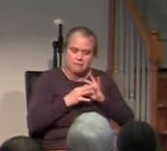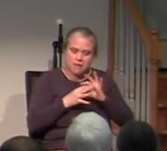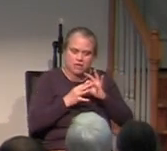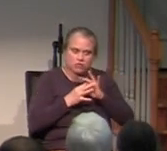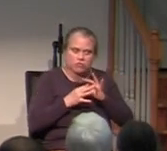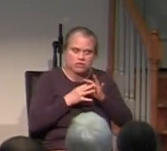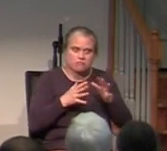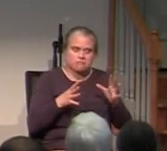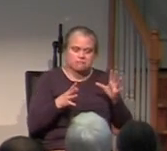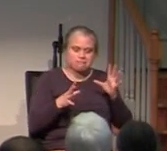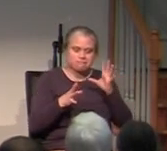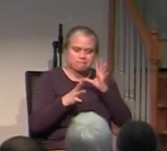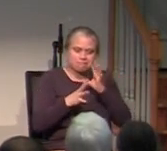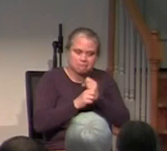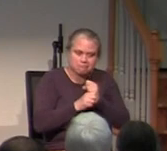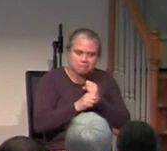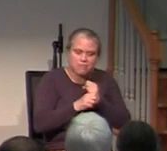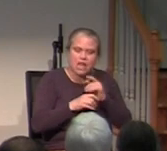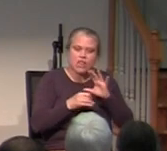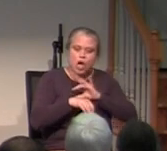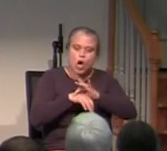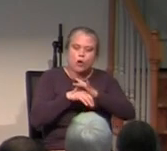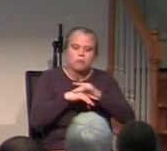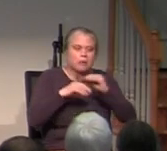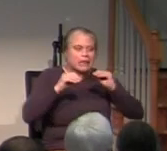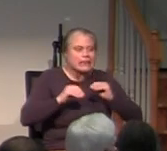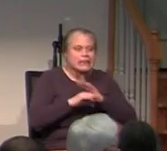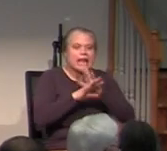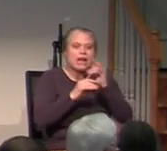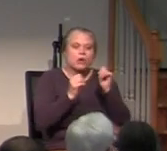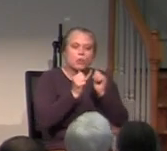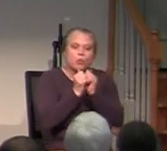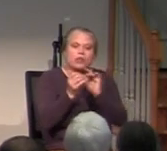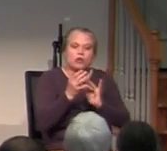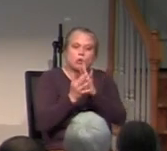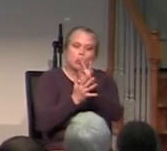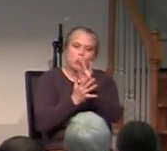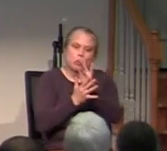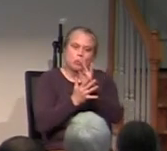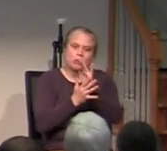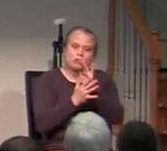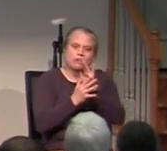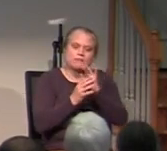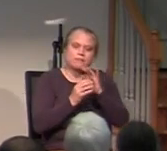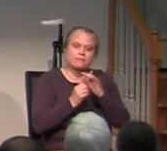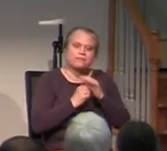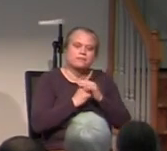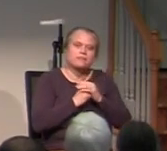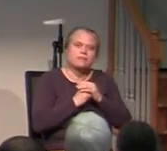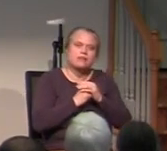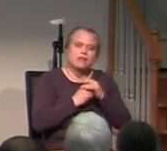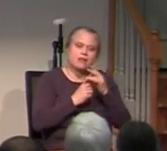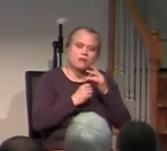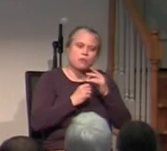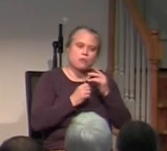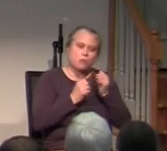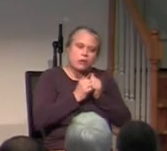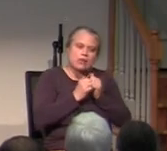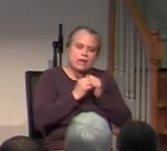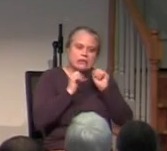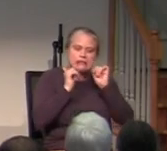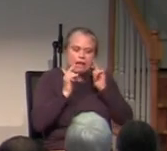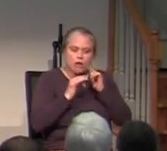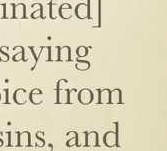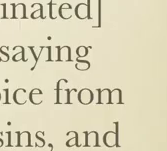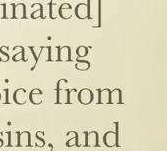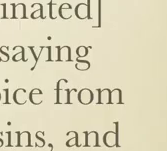Revelation 18, and the earth would be lightened with the glory of God in what was described as the loud cry of the third angel's message under the latter